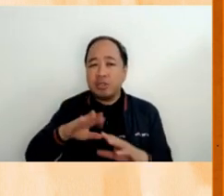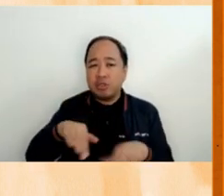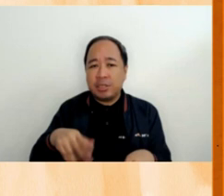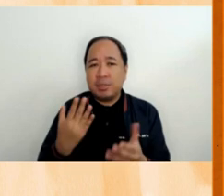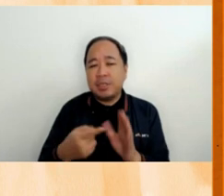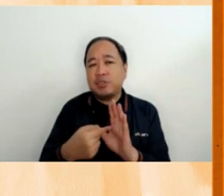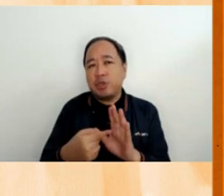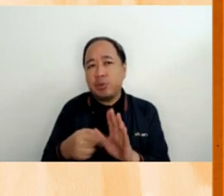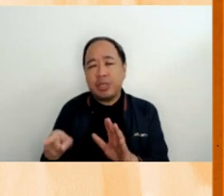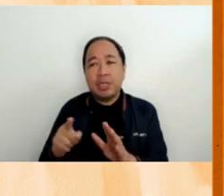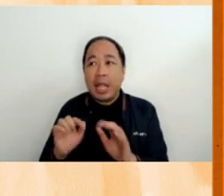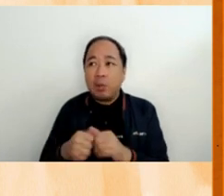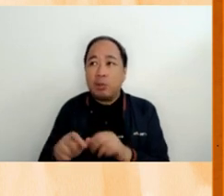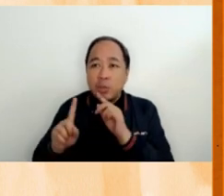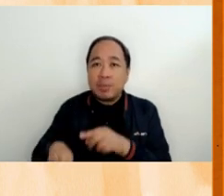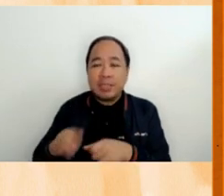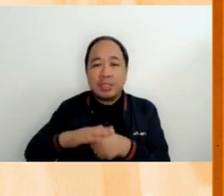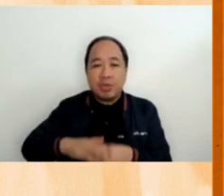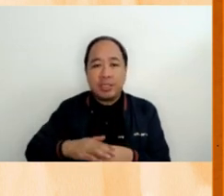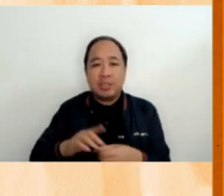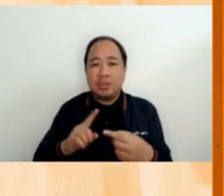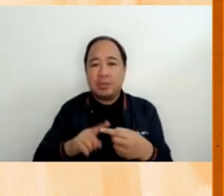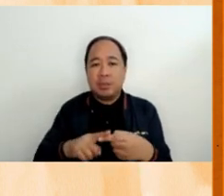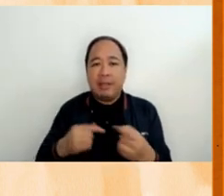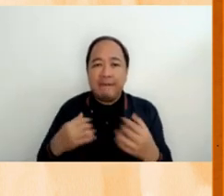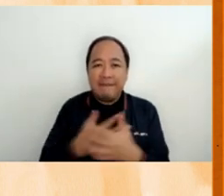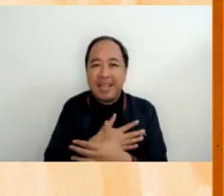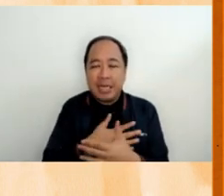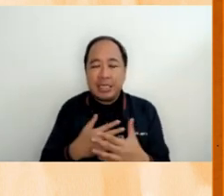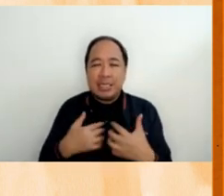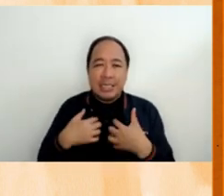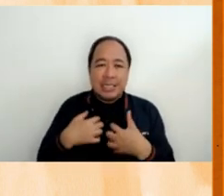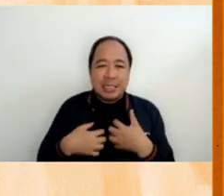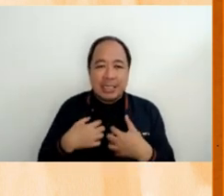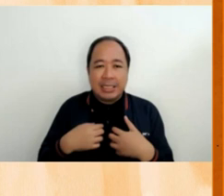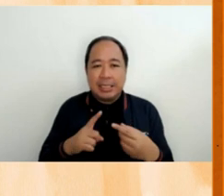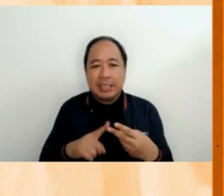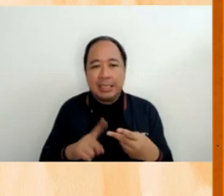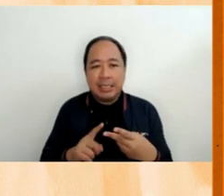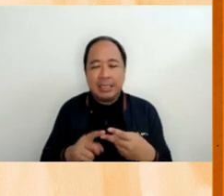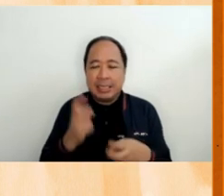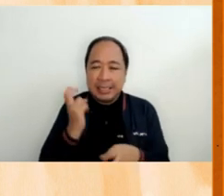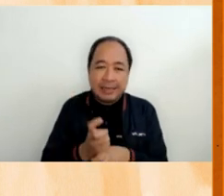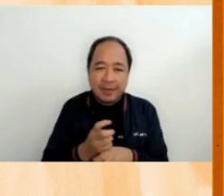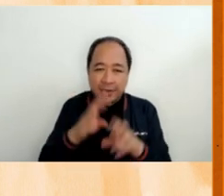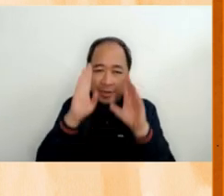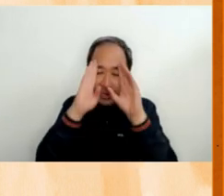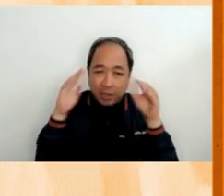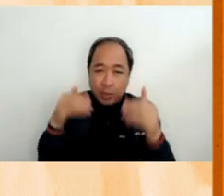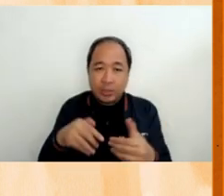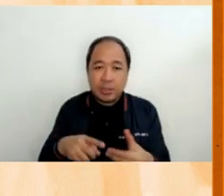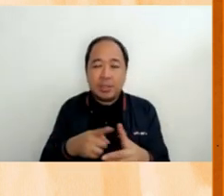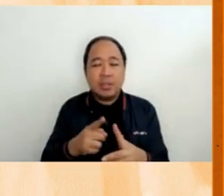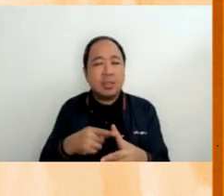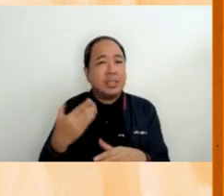to stress: fear or anxiety, difficulty concentrating, sleep issues